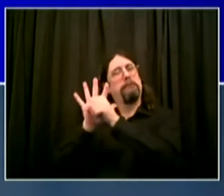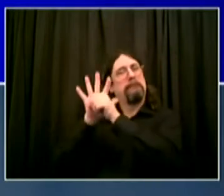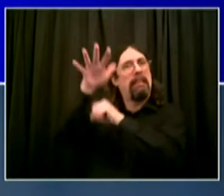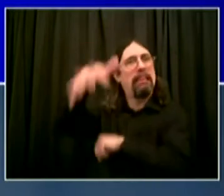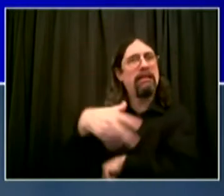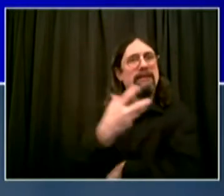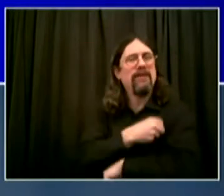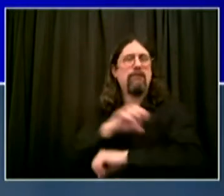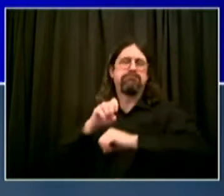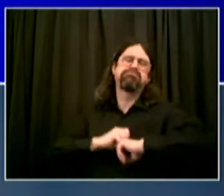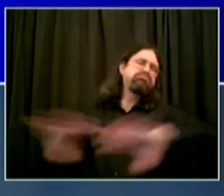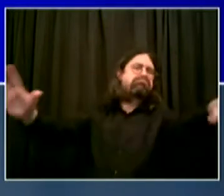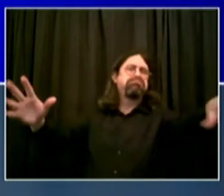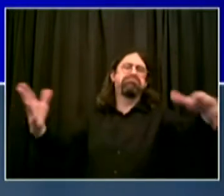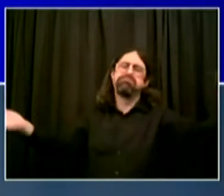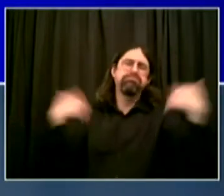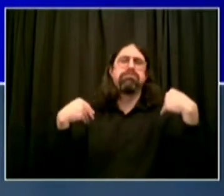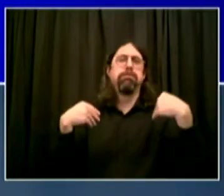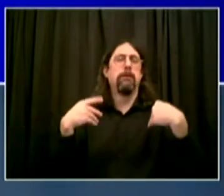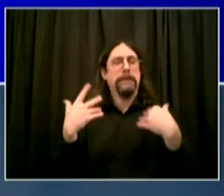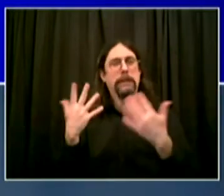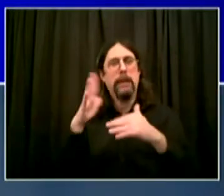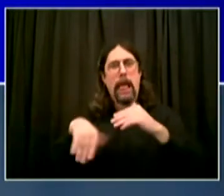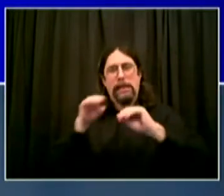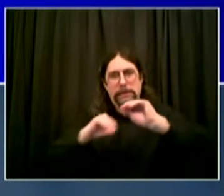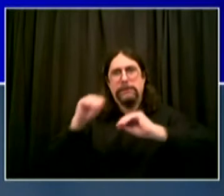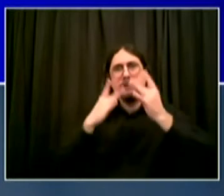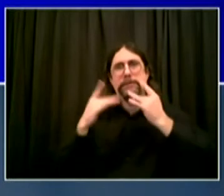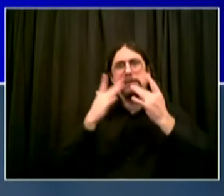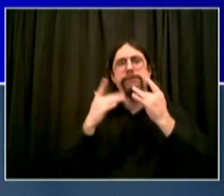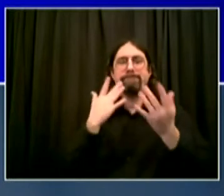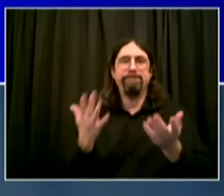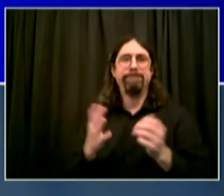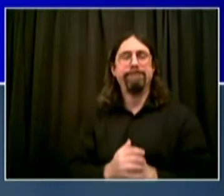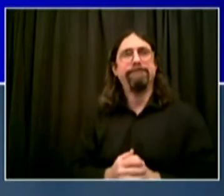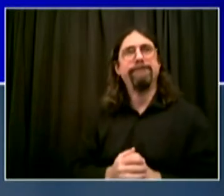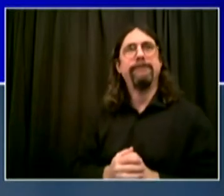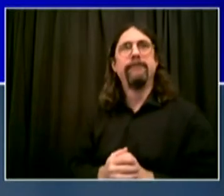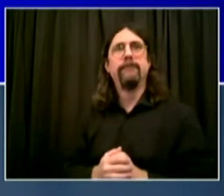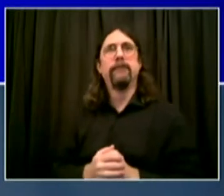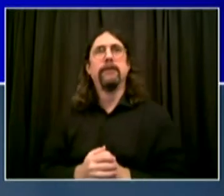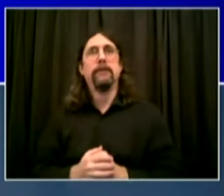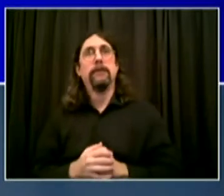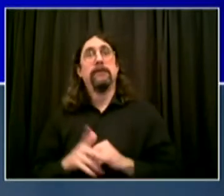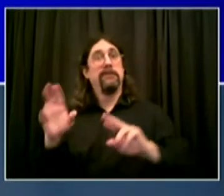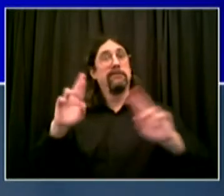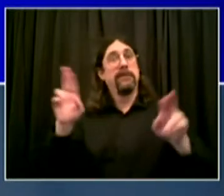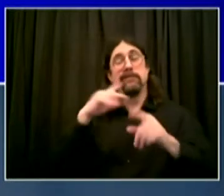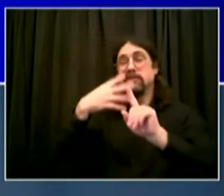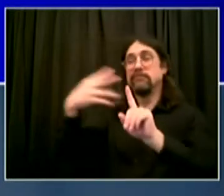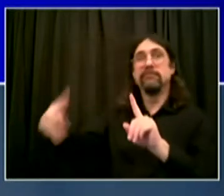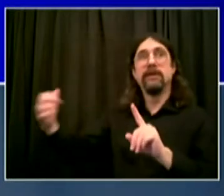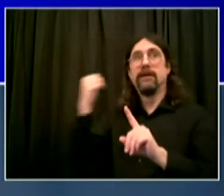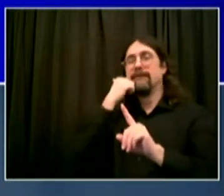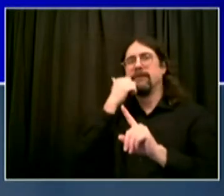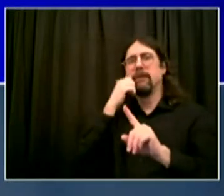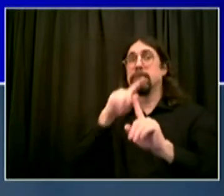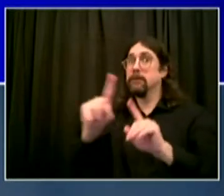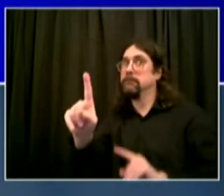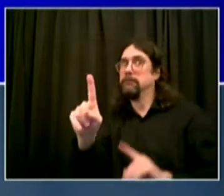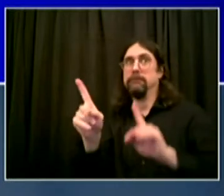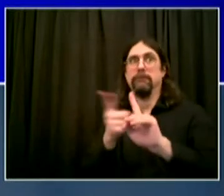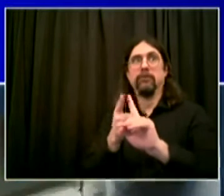right. I'm going to go to our indicators in a moment, but I want to just take a personal moment to talk about the passing